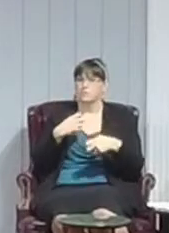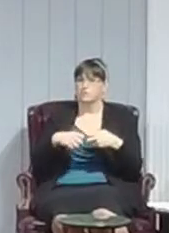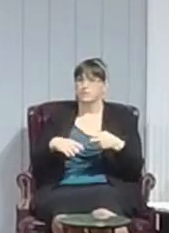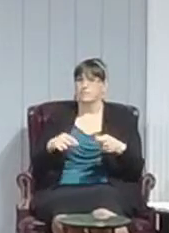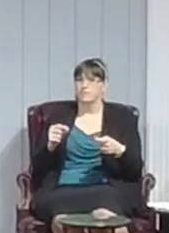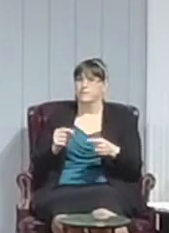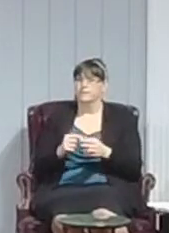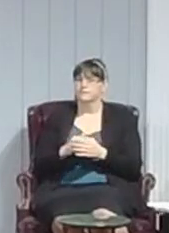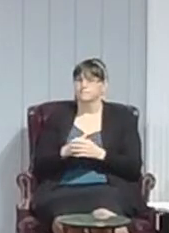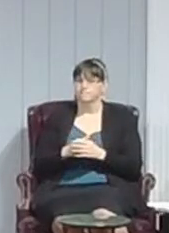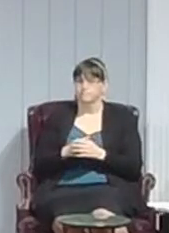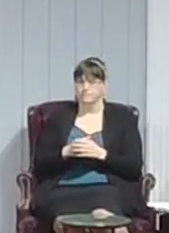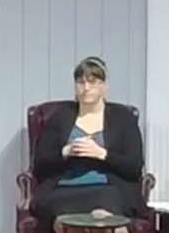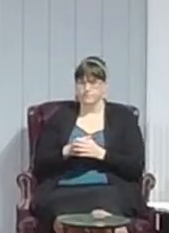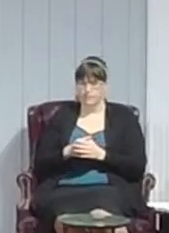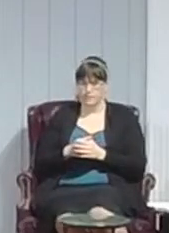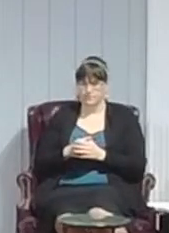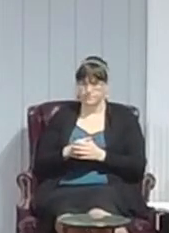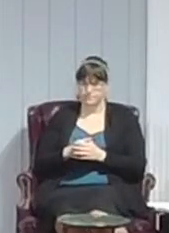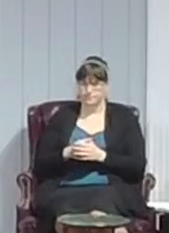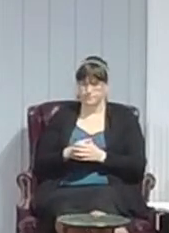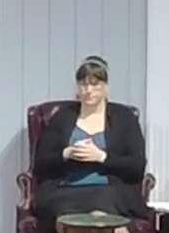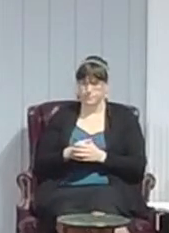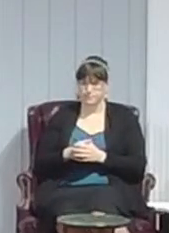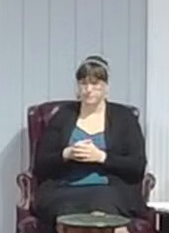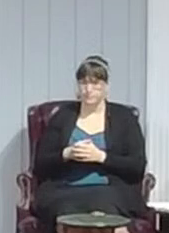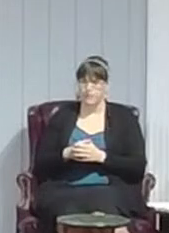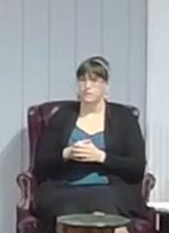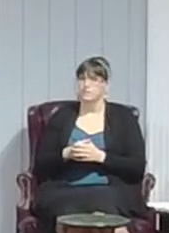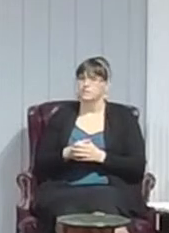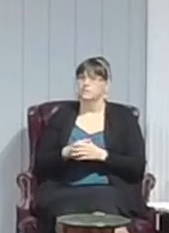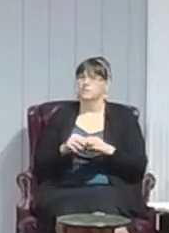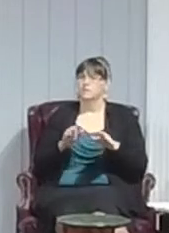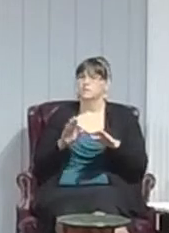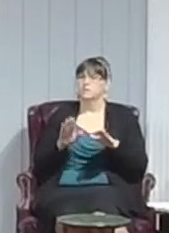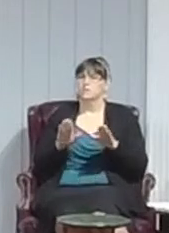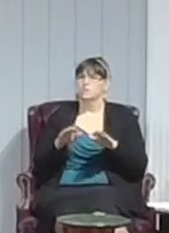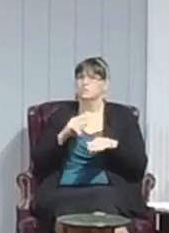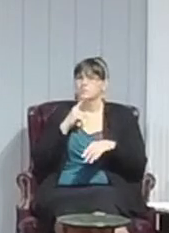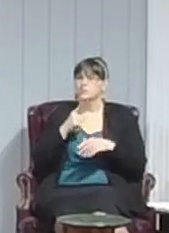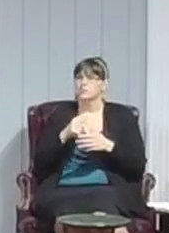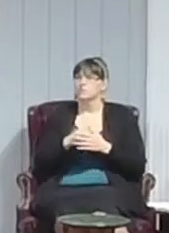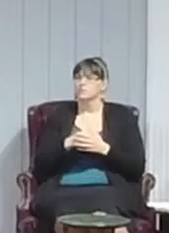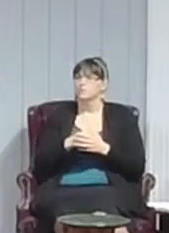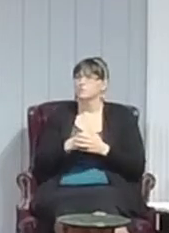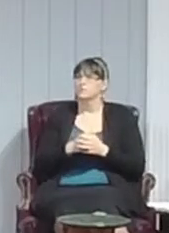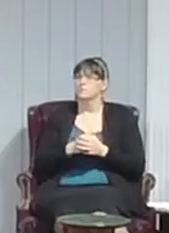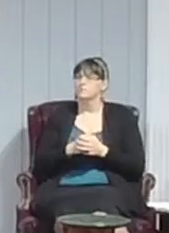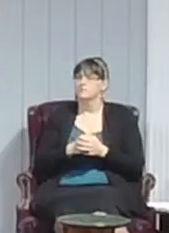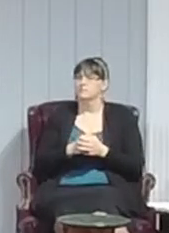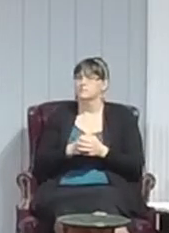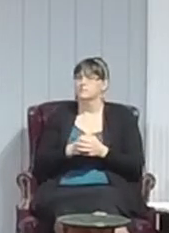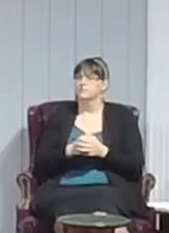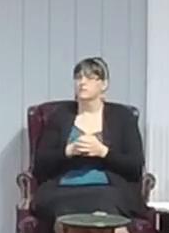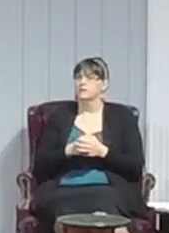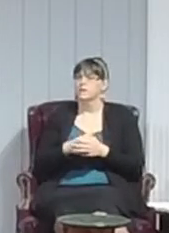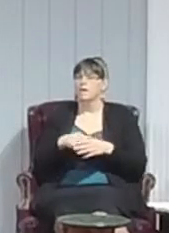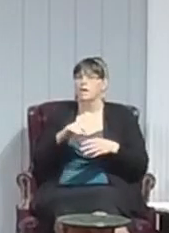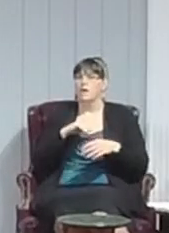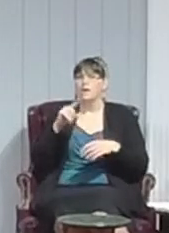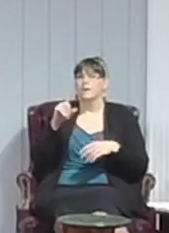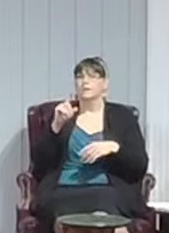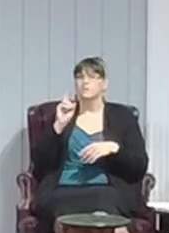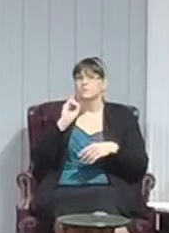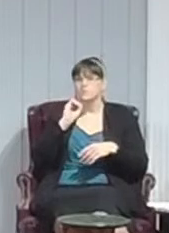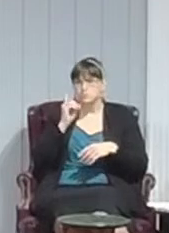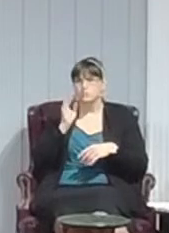tells me, I want to just say this also. All right, so how in the world then, I should be troubled in my